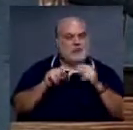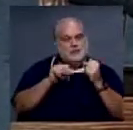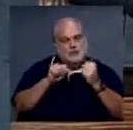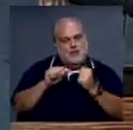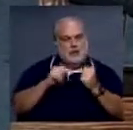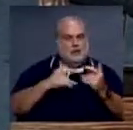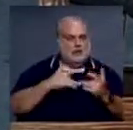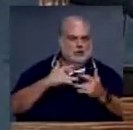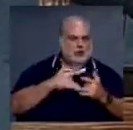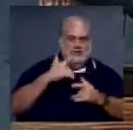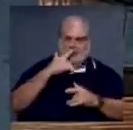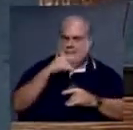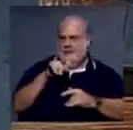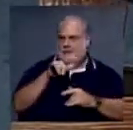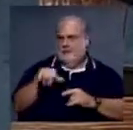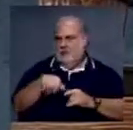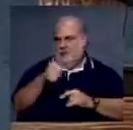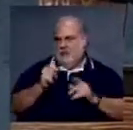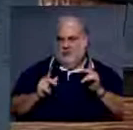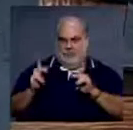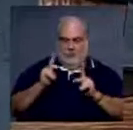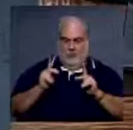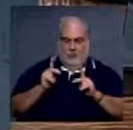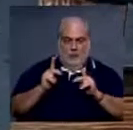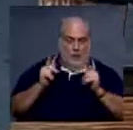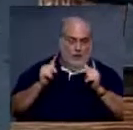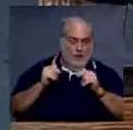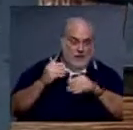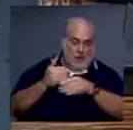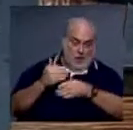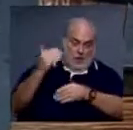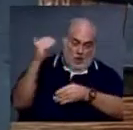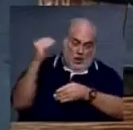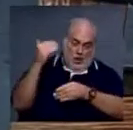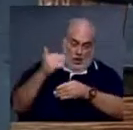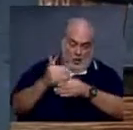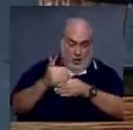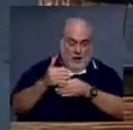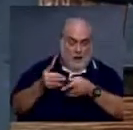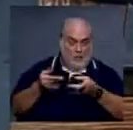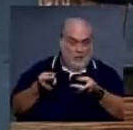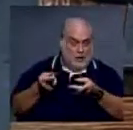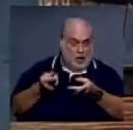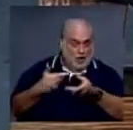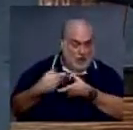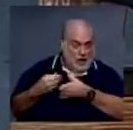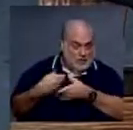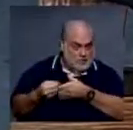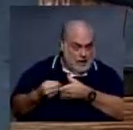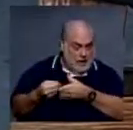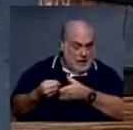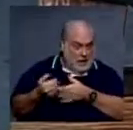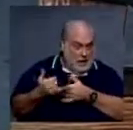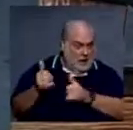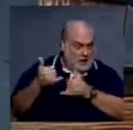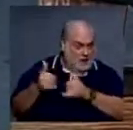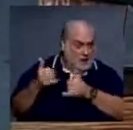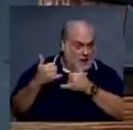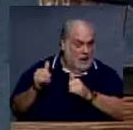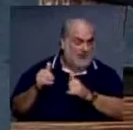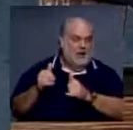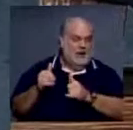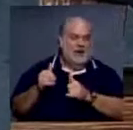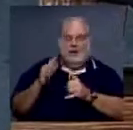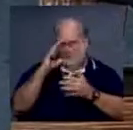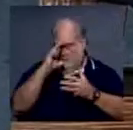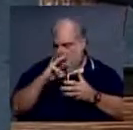my neighbors, that once you open that overhead door or you have the dogs outside, it's going to be pretty